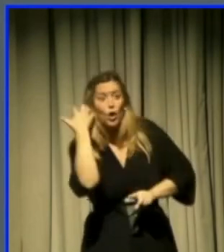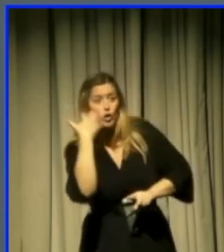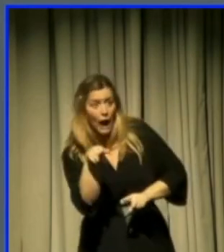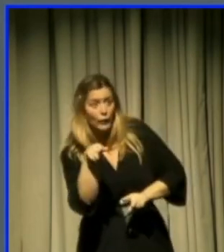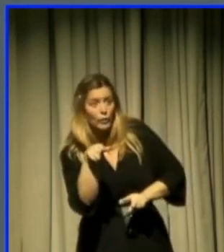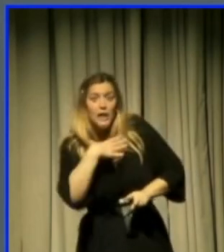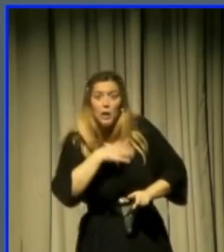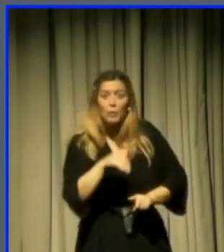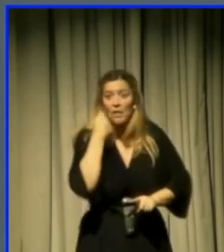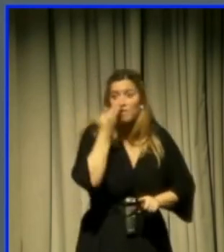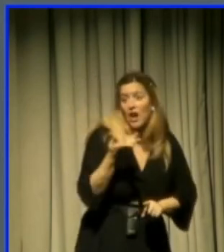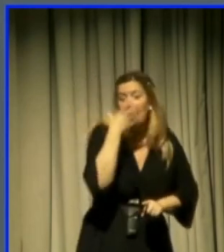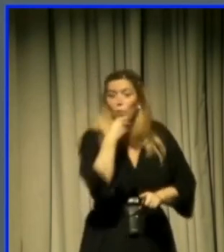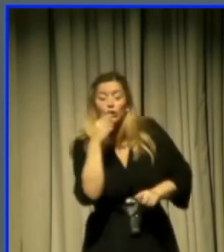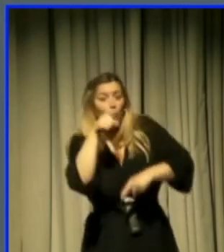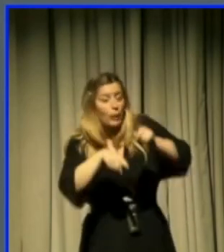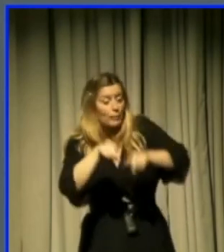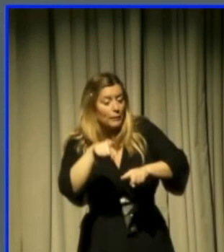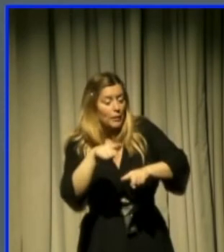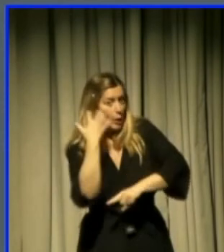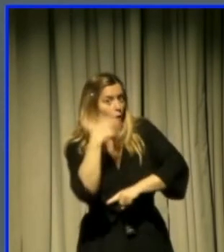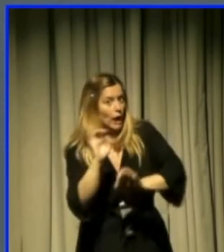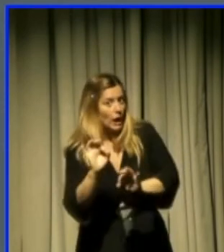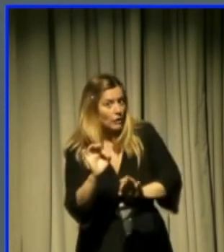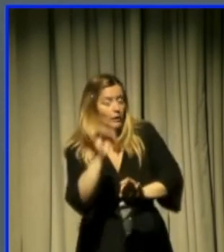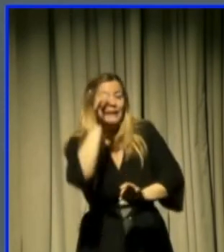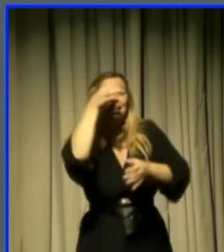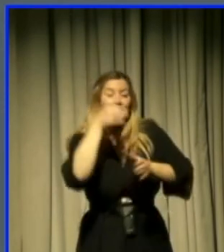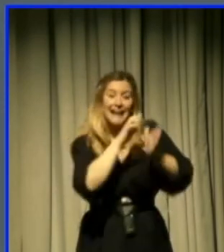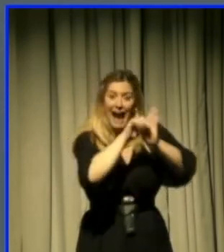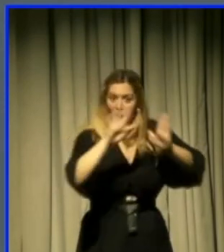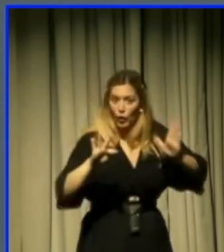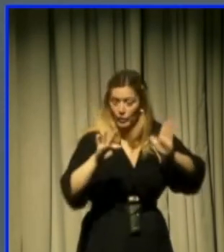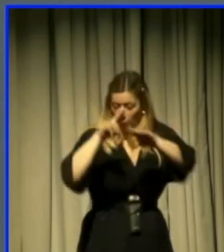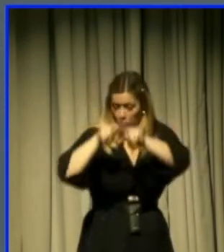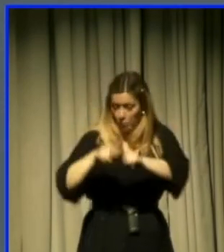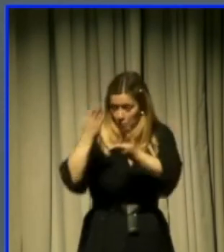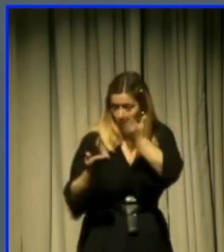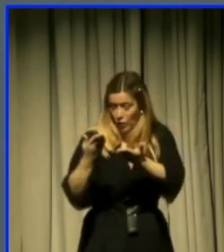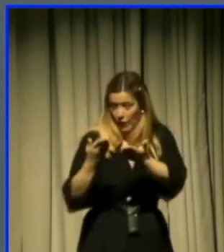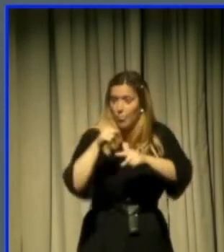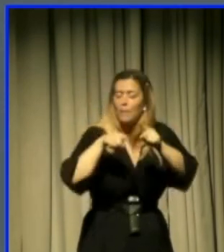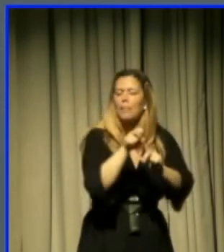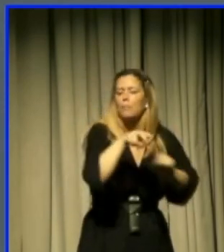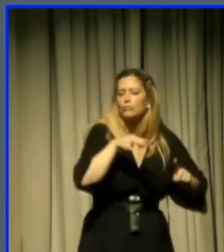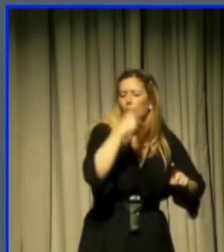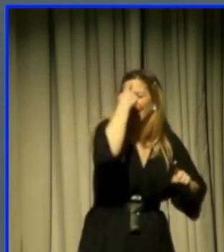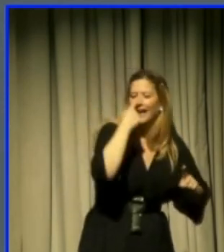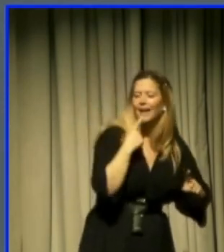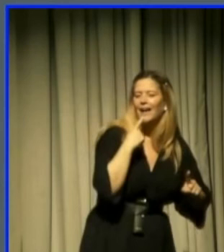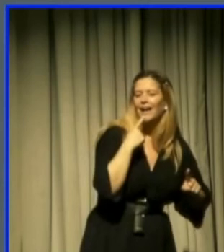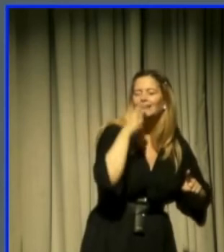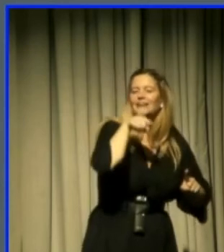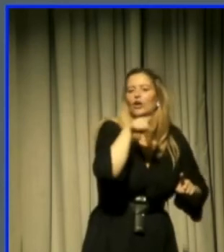if we judge it, let's say, from an aesthetical point of view. The point here is that this is really unseen. You don't typically see in